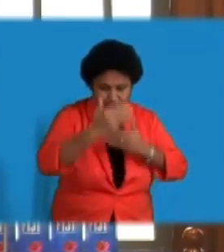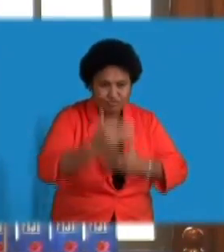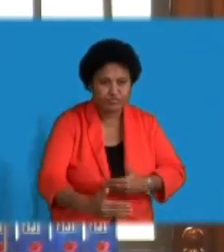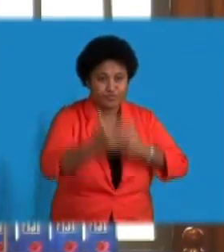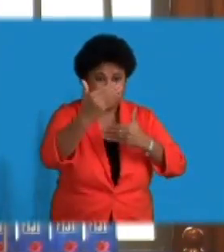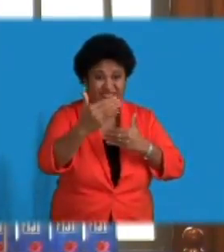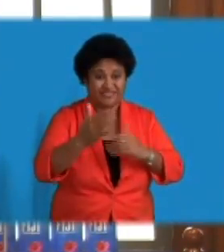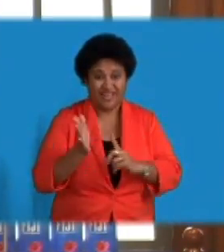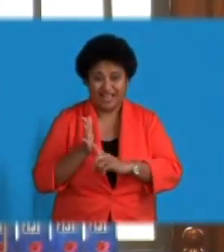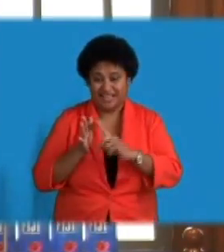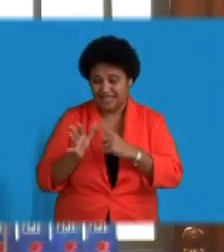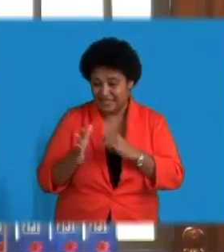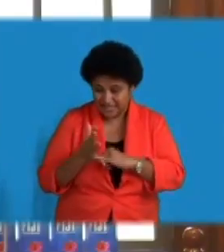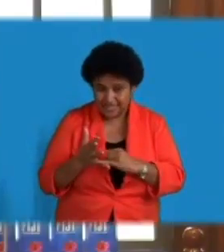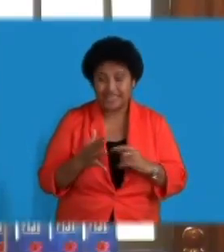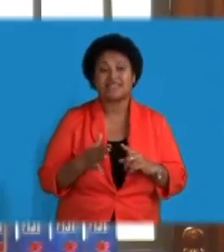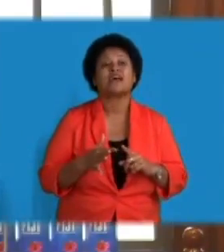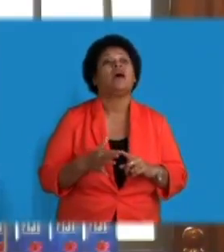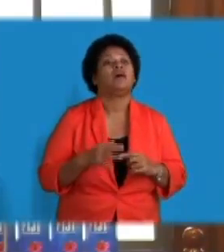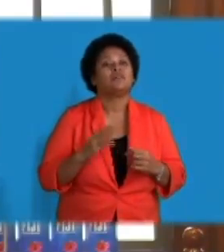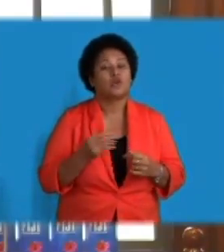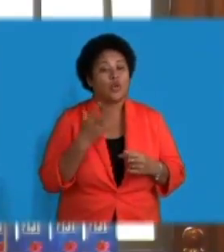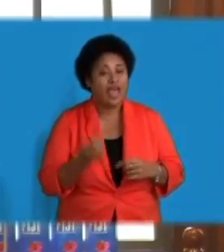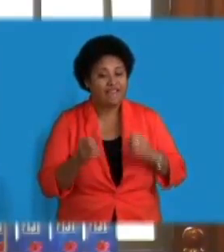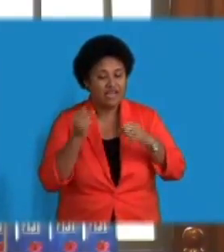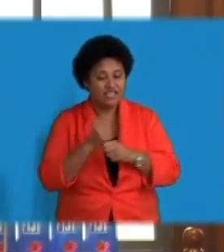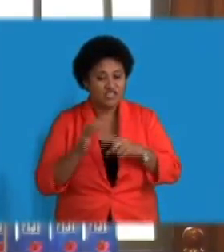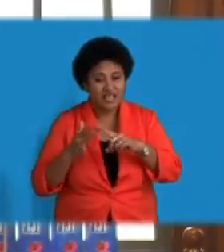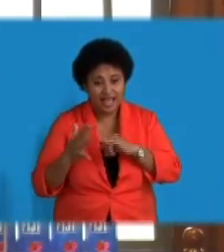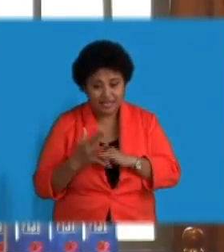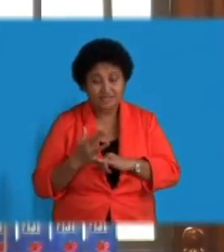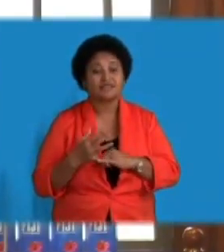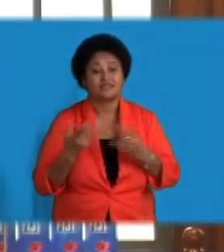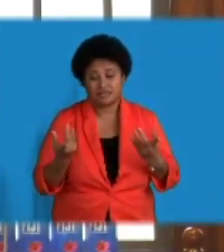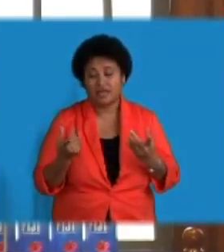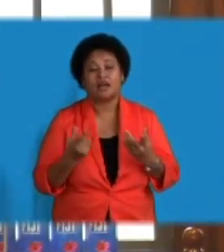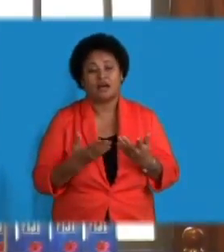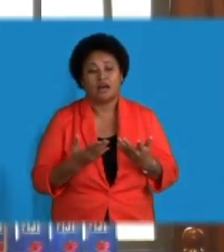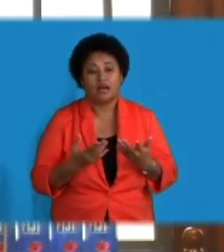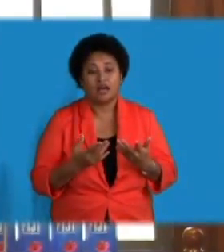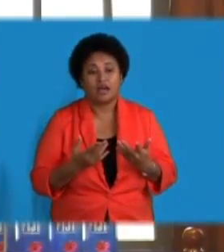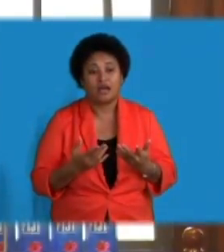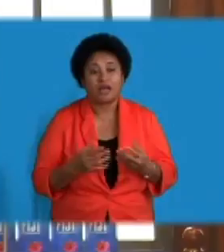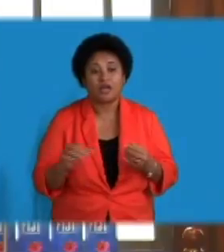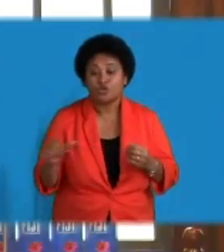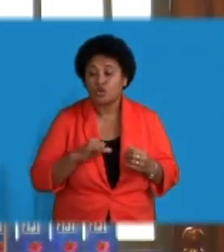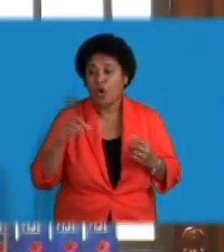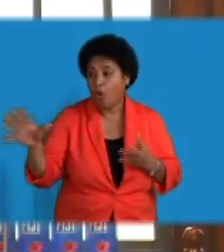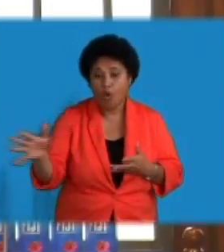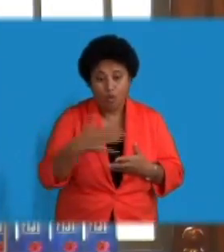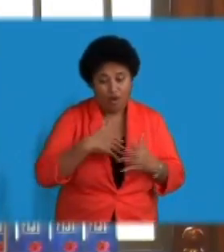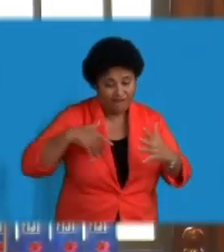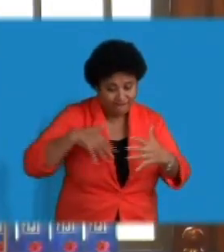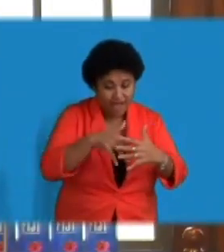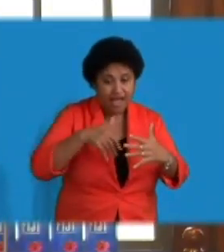So, with the capability of the GIS system in the Lands Department, they should bring up all the files of